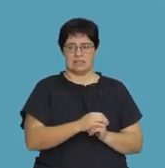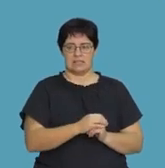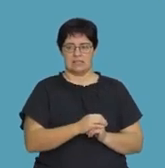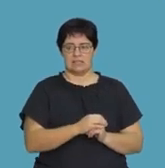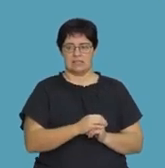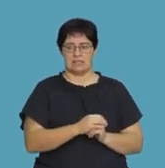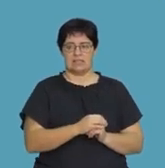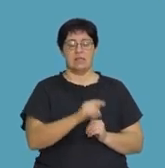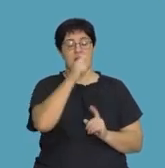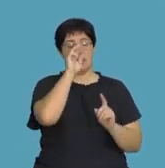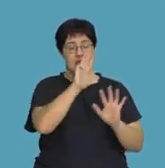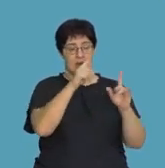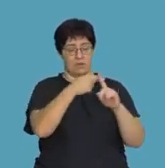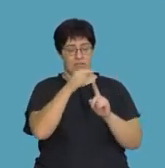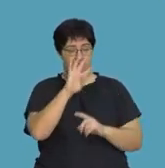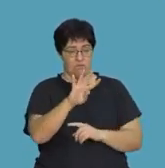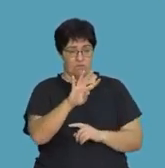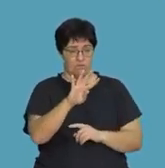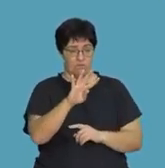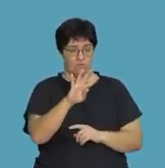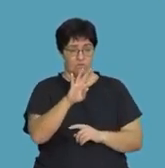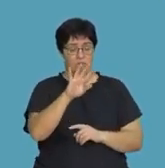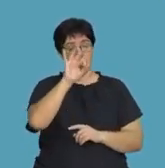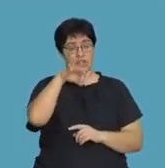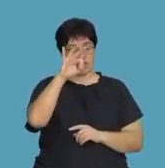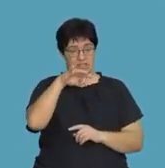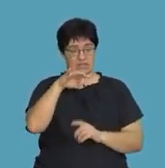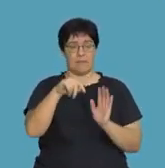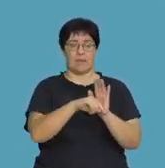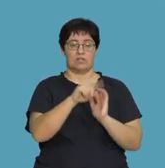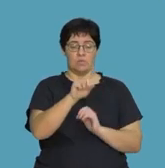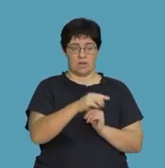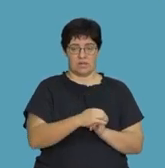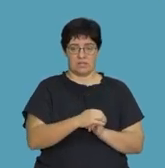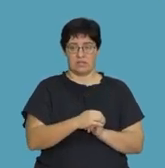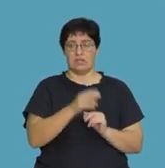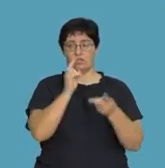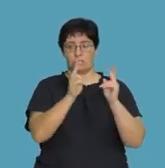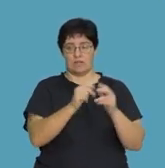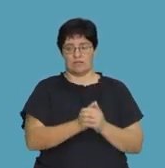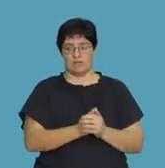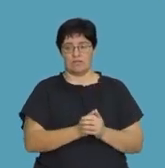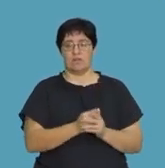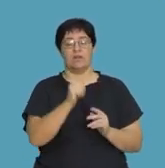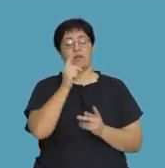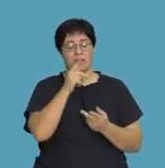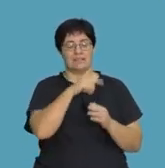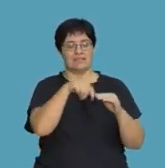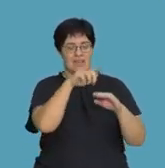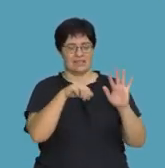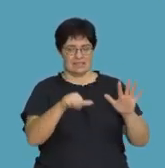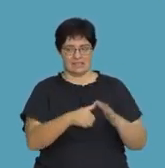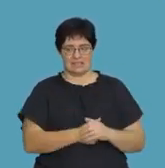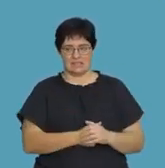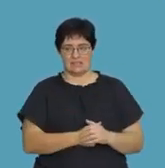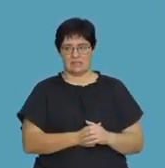the exponent of 9 plus 4 is 13 minus 1, that's 12, divided by 6 will